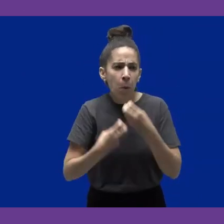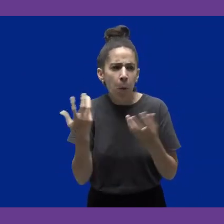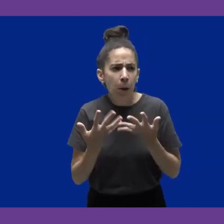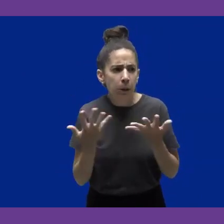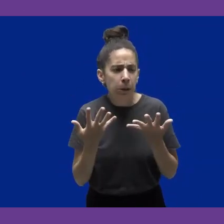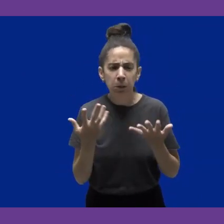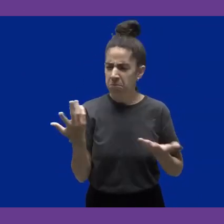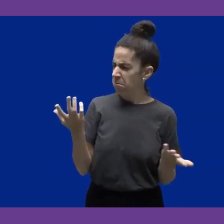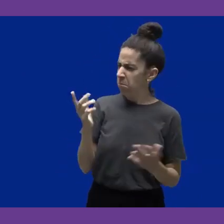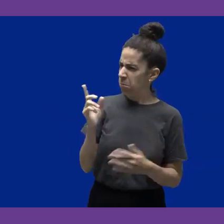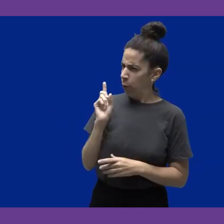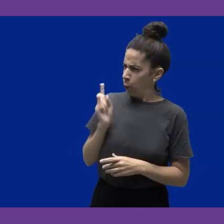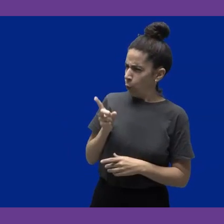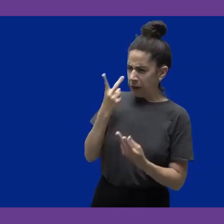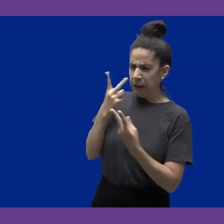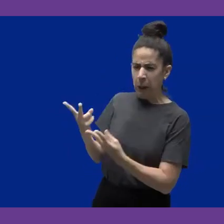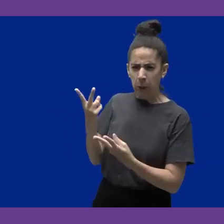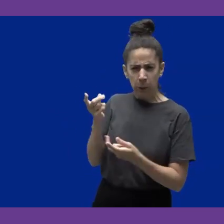now?